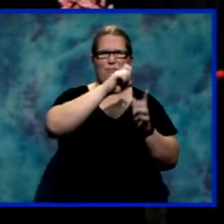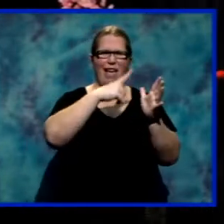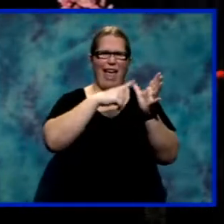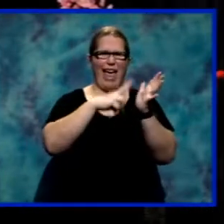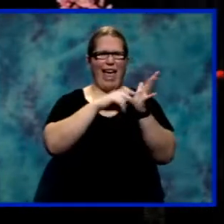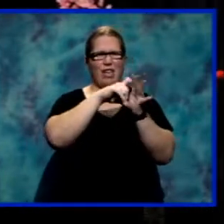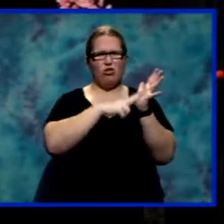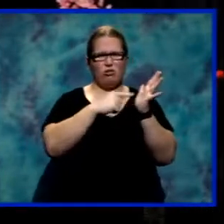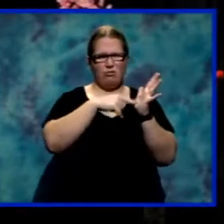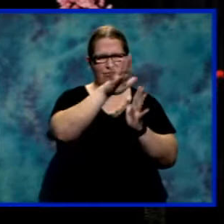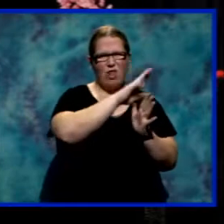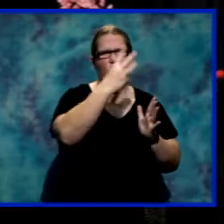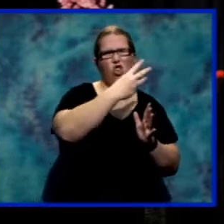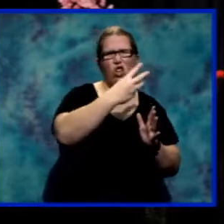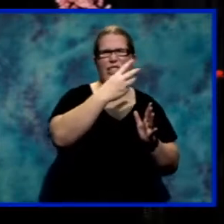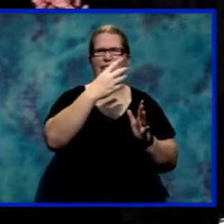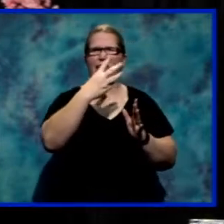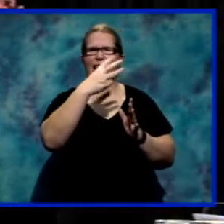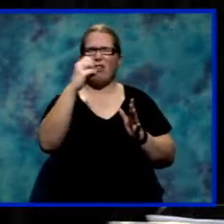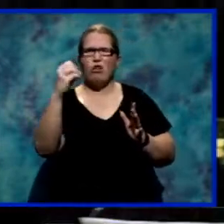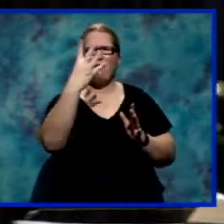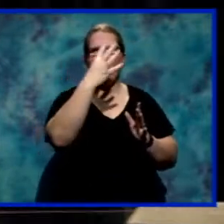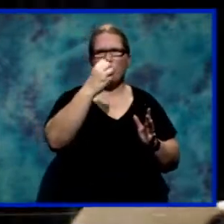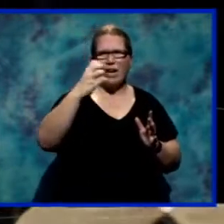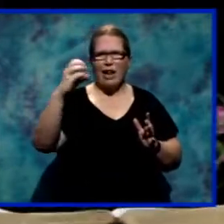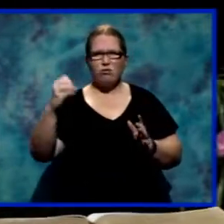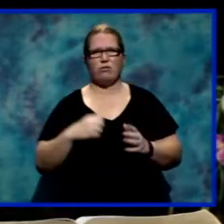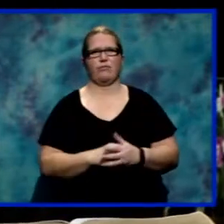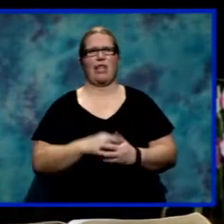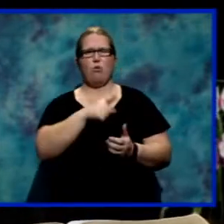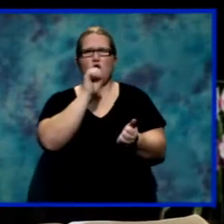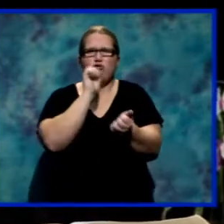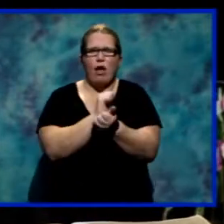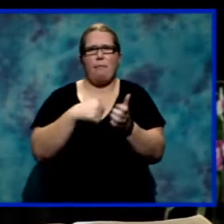the 13 and the 1400s, Huss was the leader. He was trapped by the state